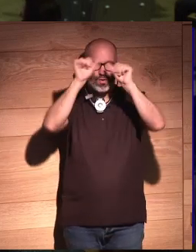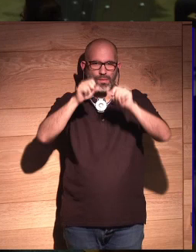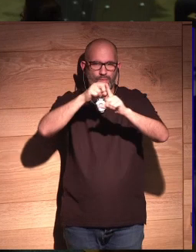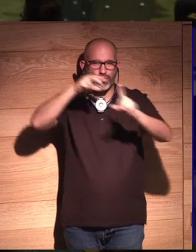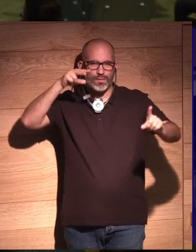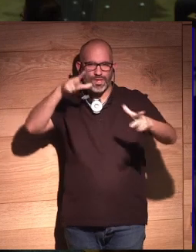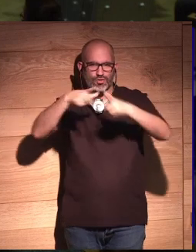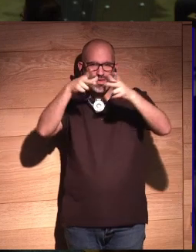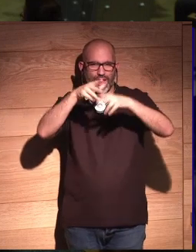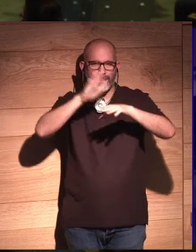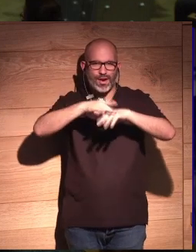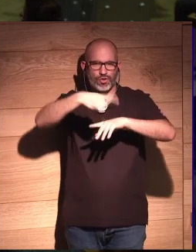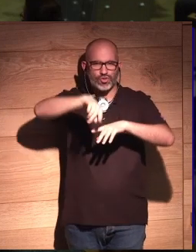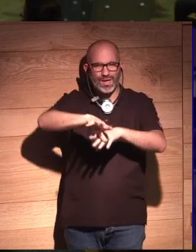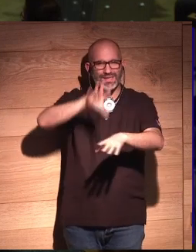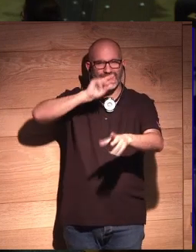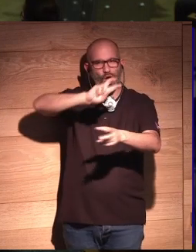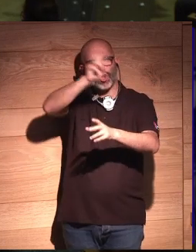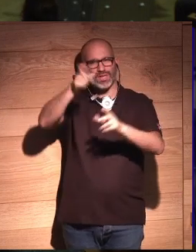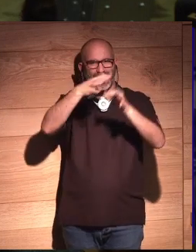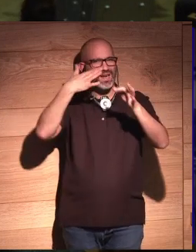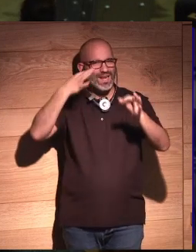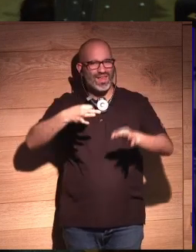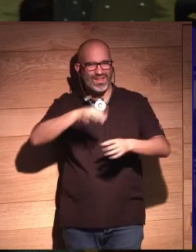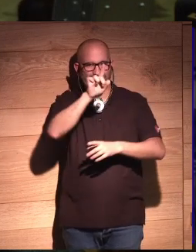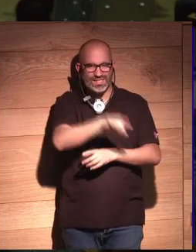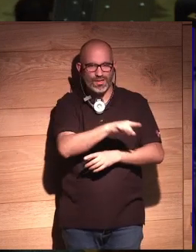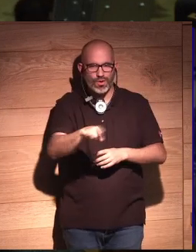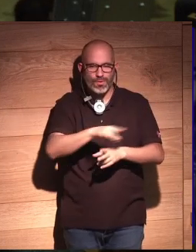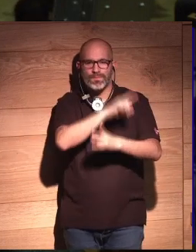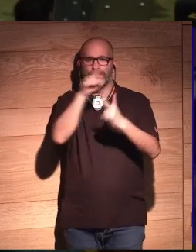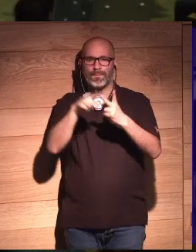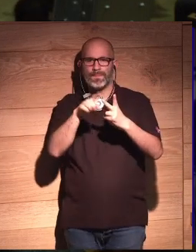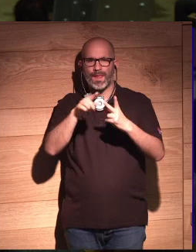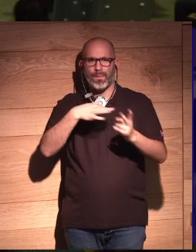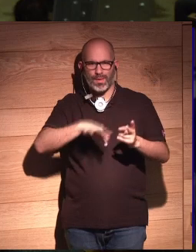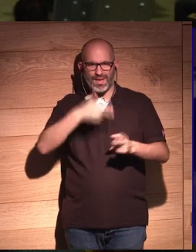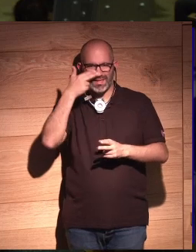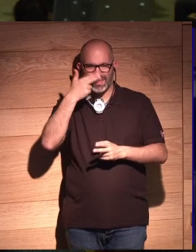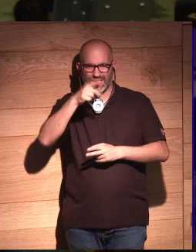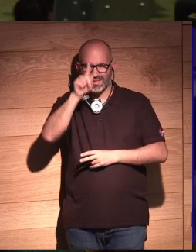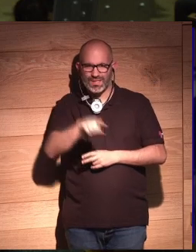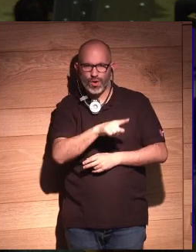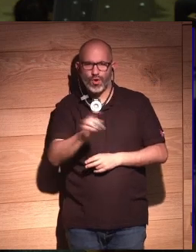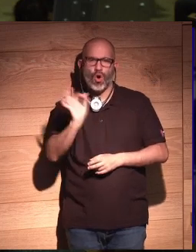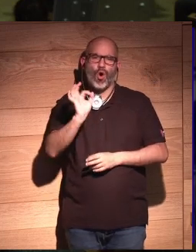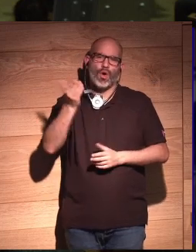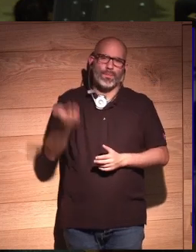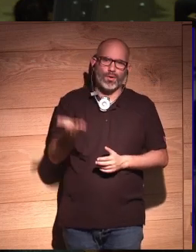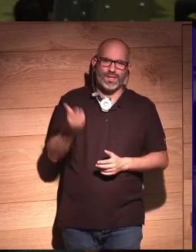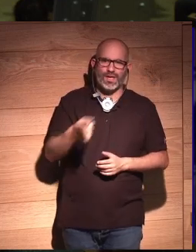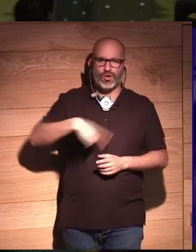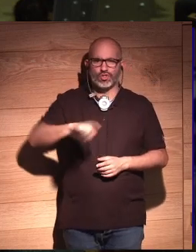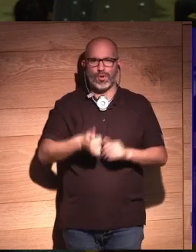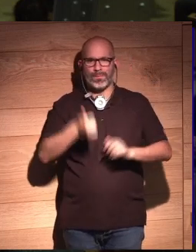schools, like, do you think it would be like interesting and important to make it more easy to access for younger